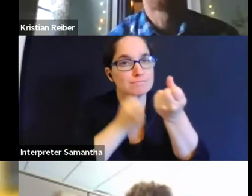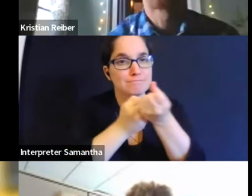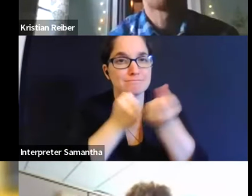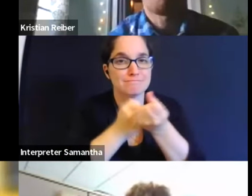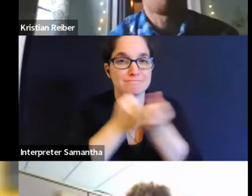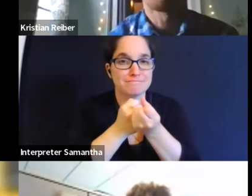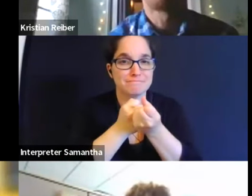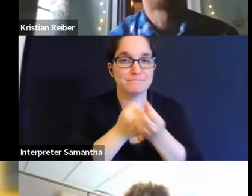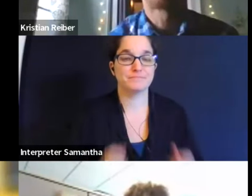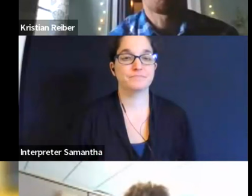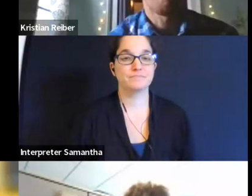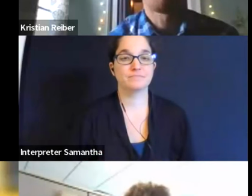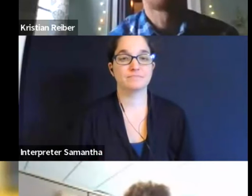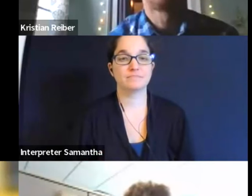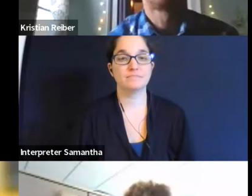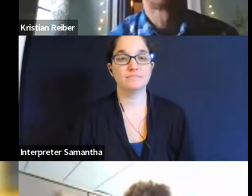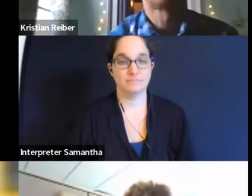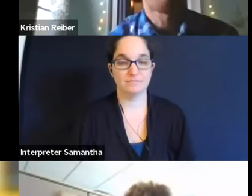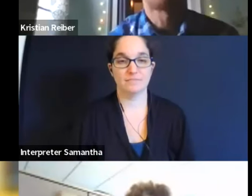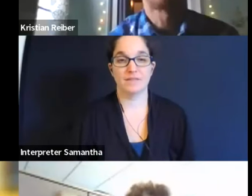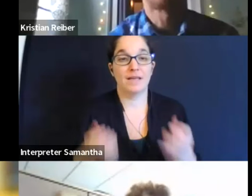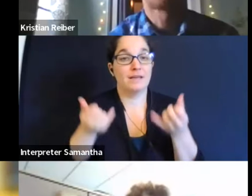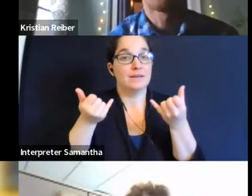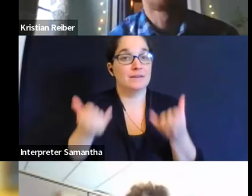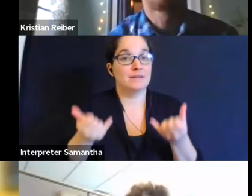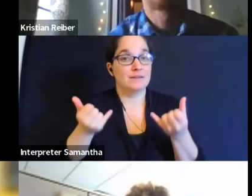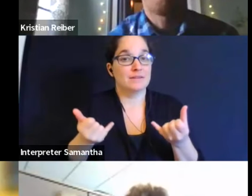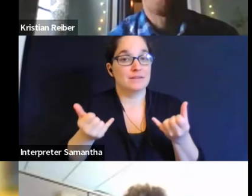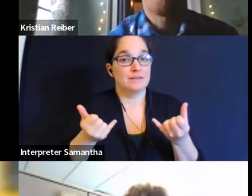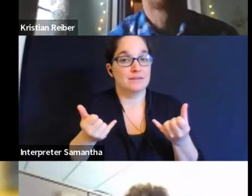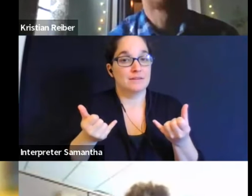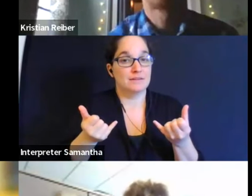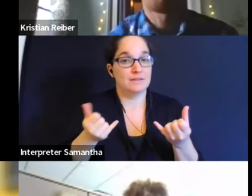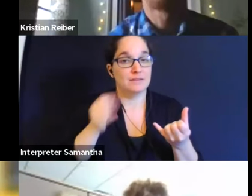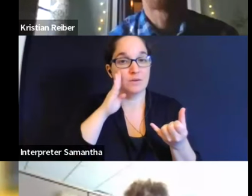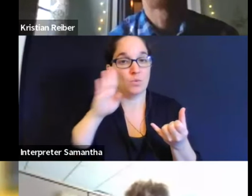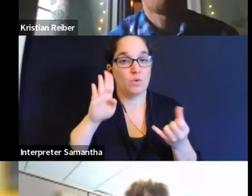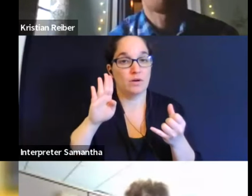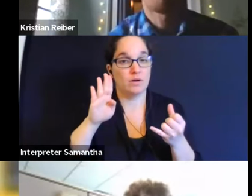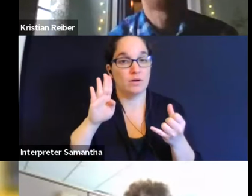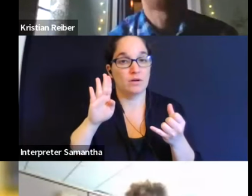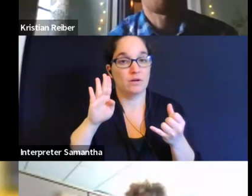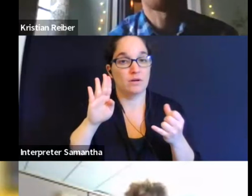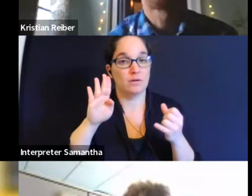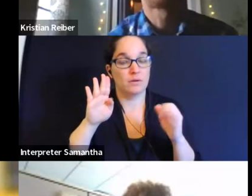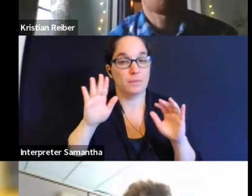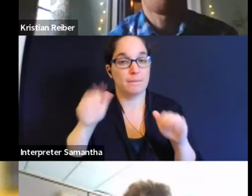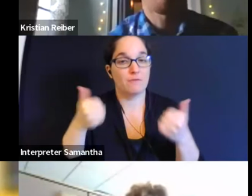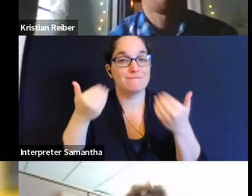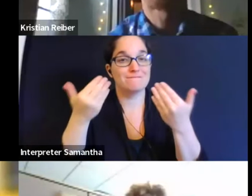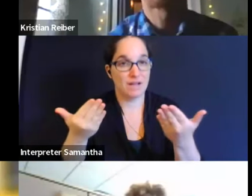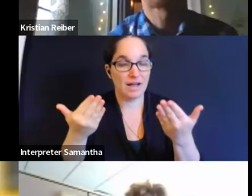wanted to, provide this forum to be able to give prevention specialists,